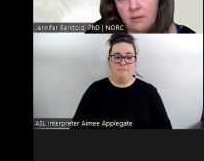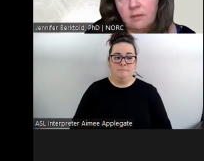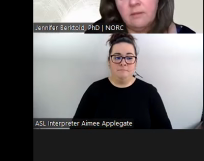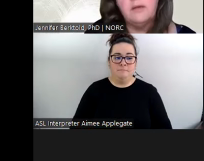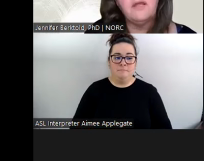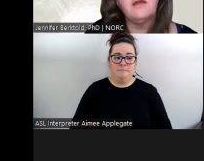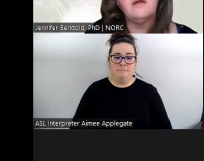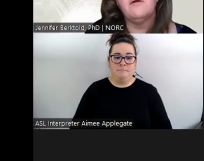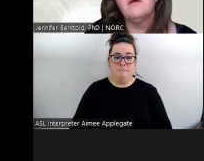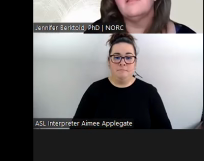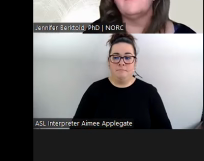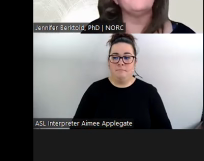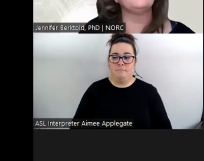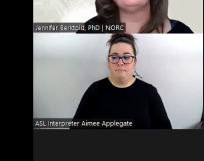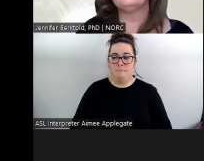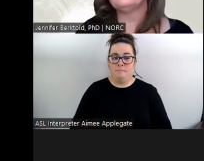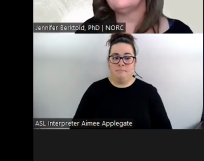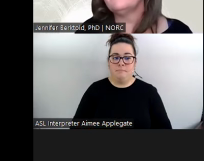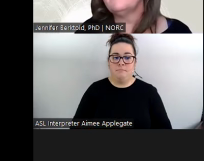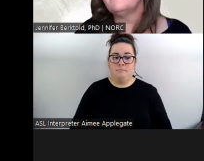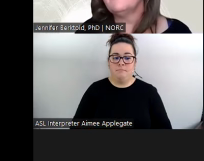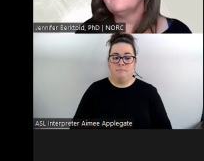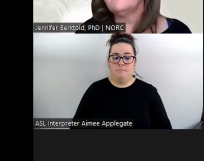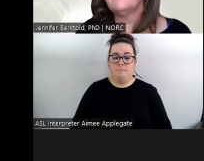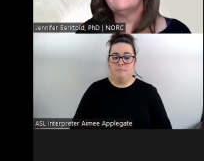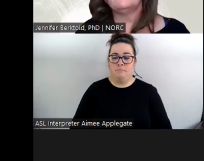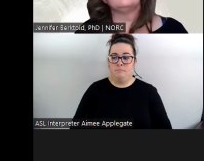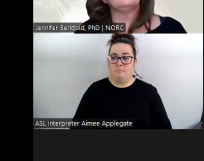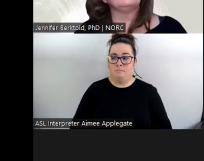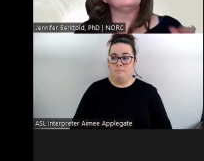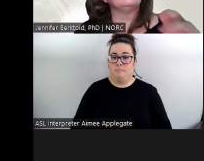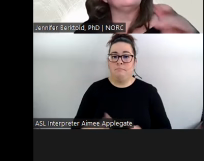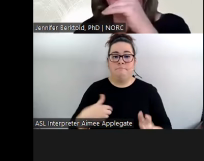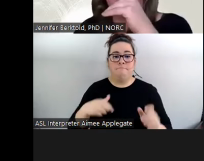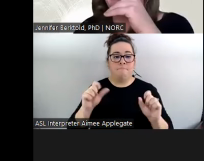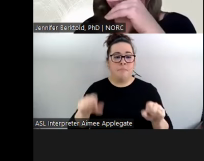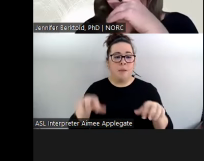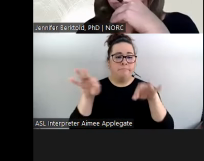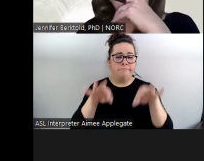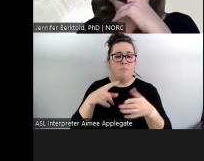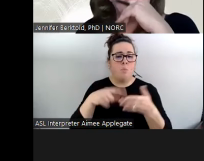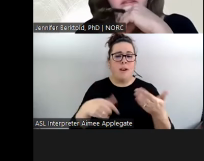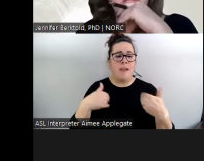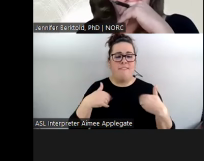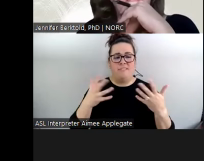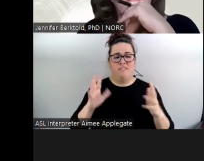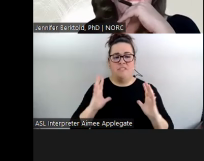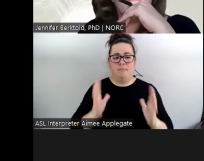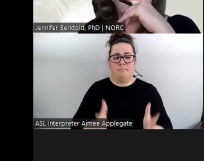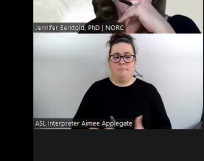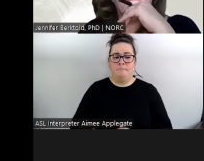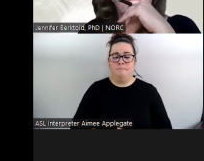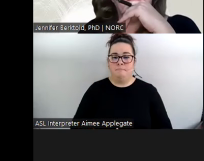Yeah, I can do that. It's just one slide. I can just discuss what I have, Jennifer. Okay, that sounds good.